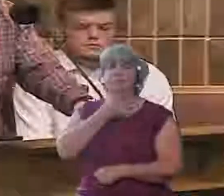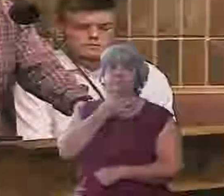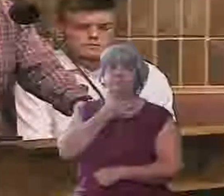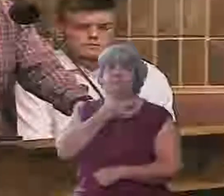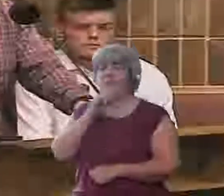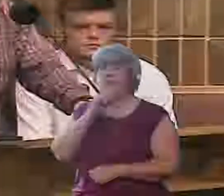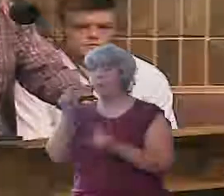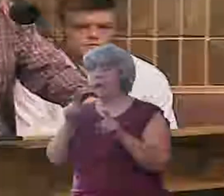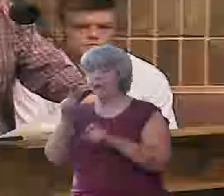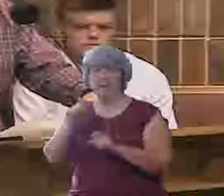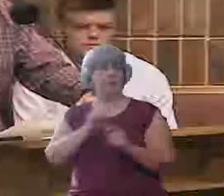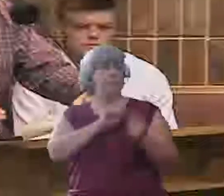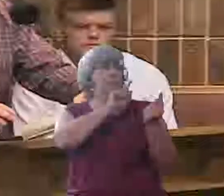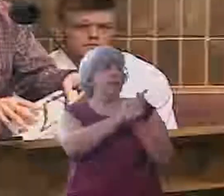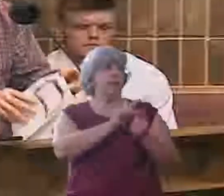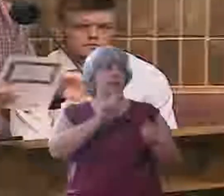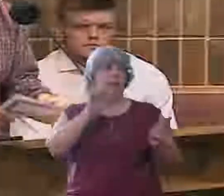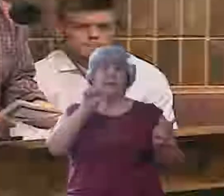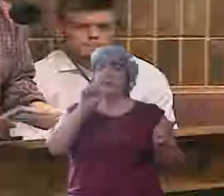Bowen.